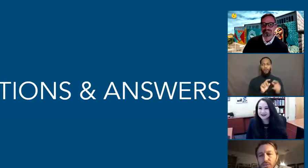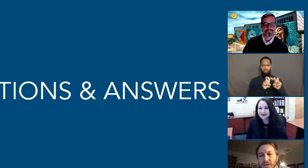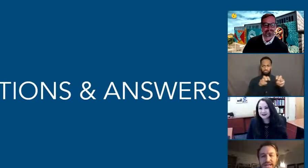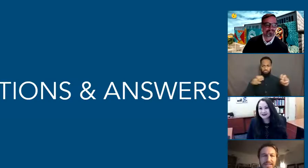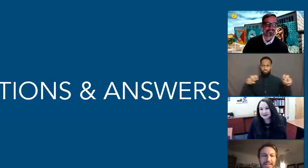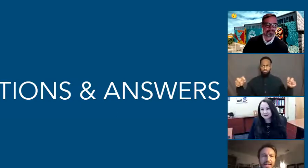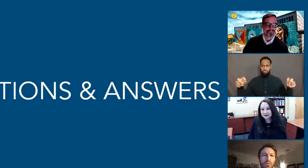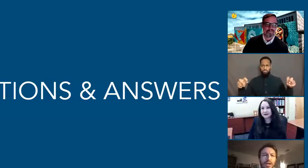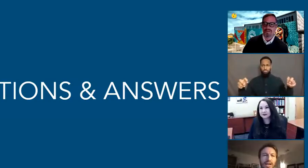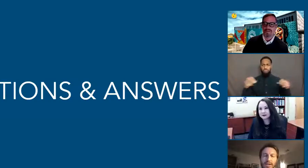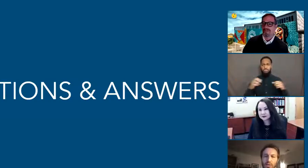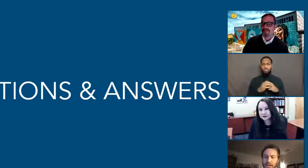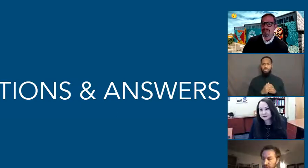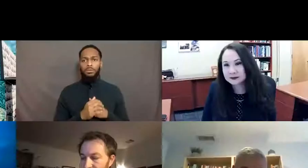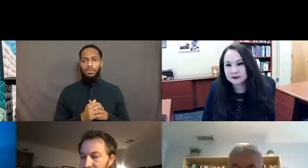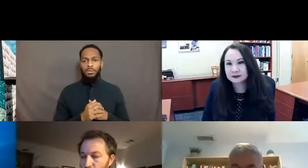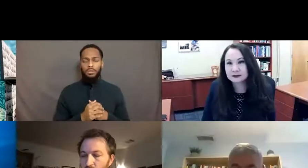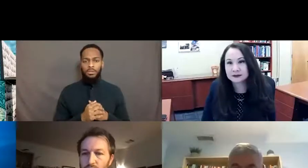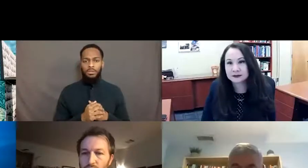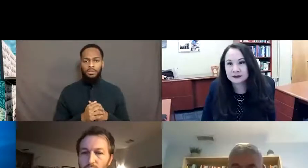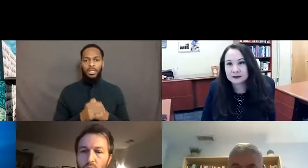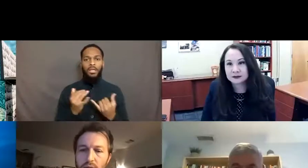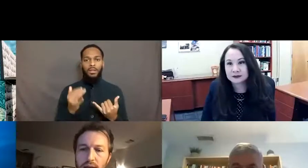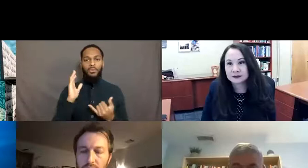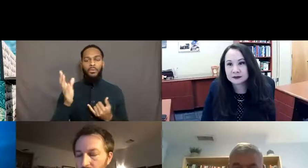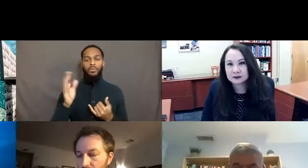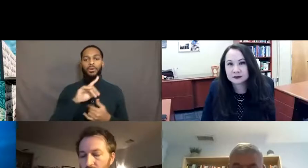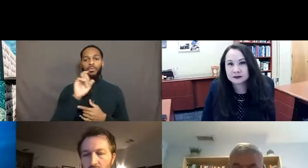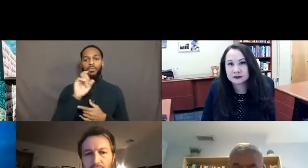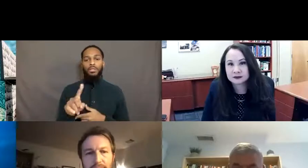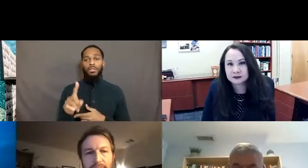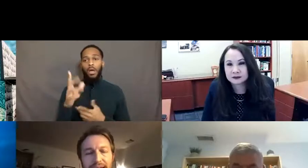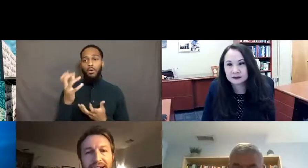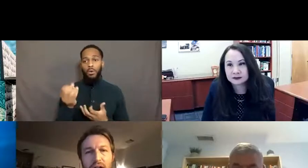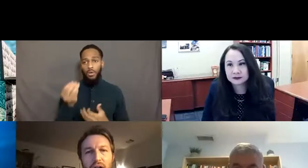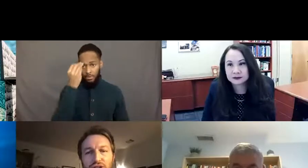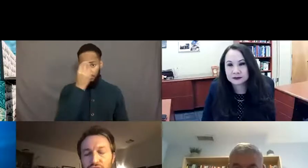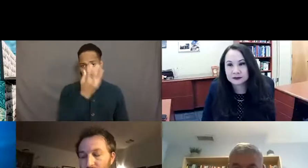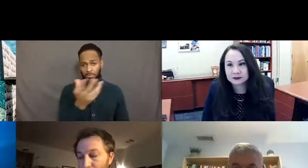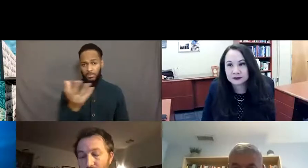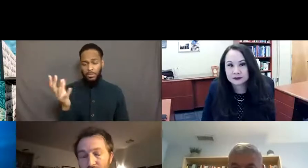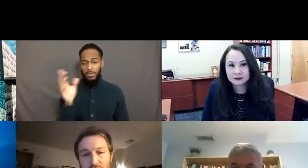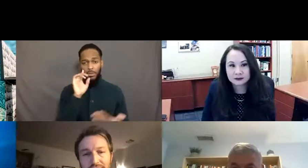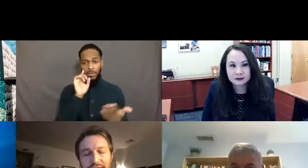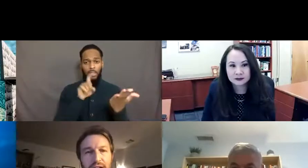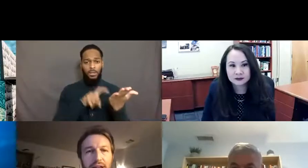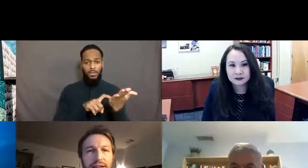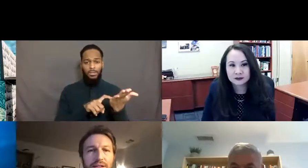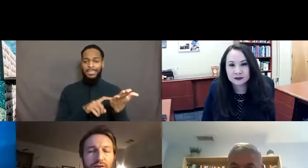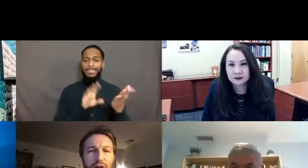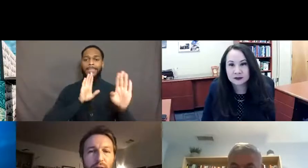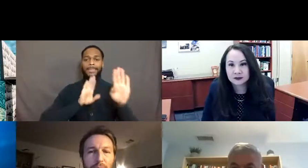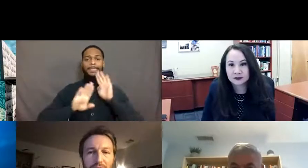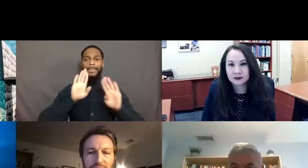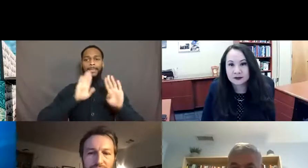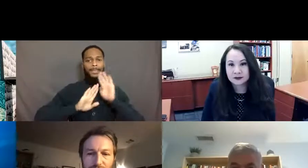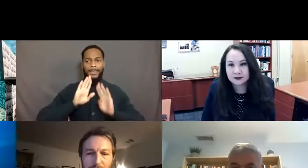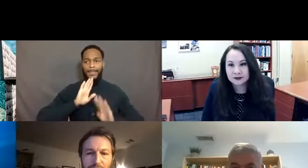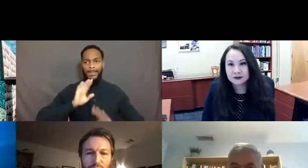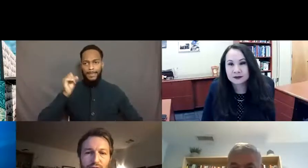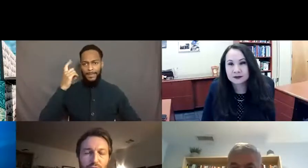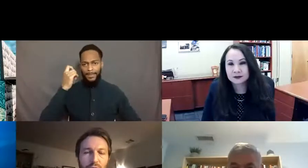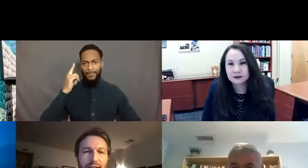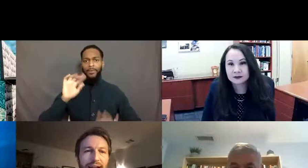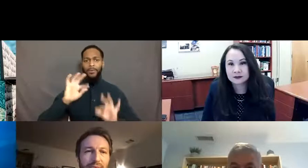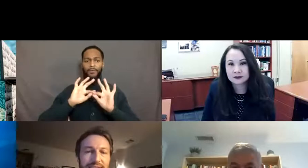our superintendent, and we'll get to questions. And I want to, one, acknowledge how frustrating this all is for our parents and